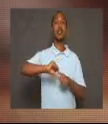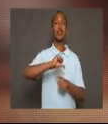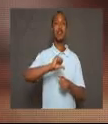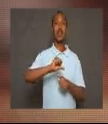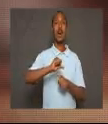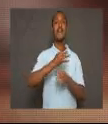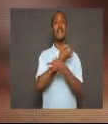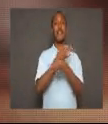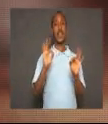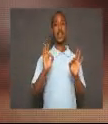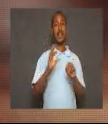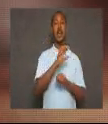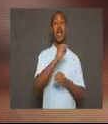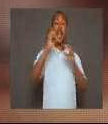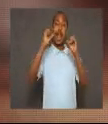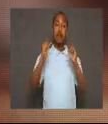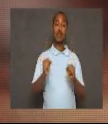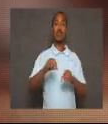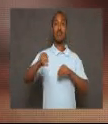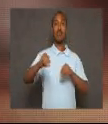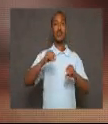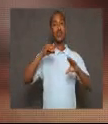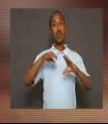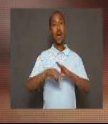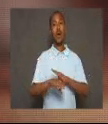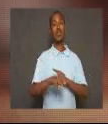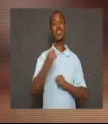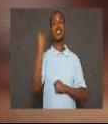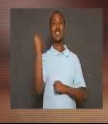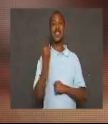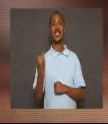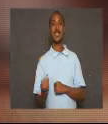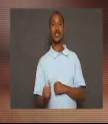are free and able to move throughout the structure.